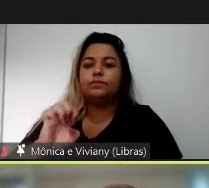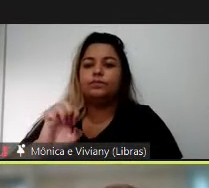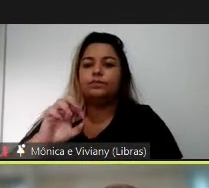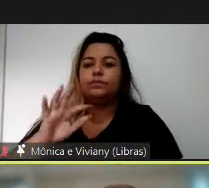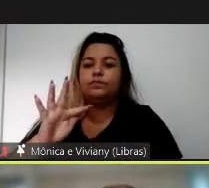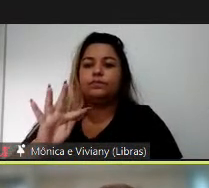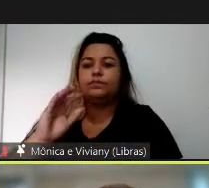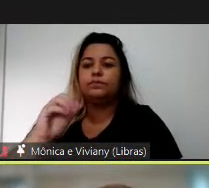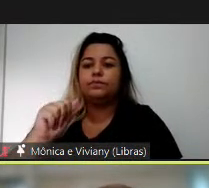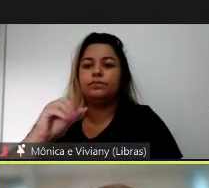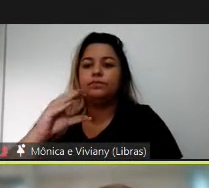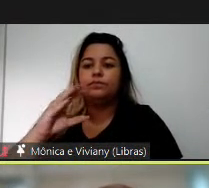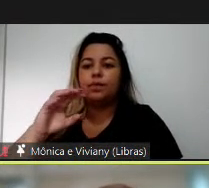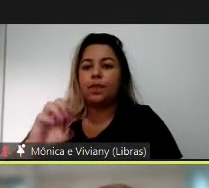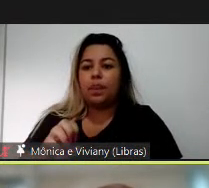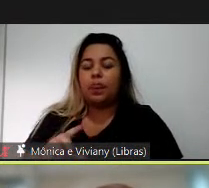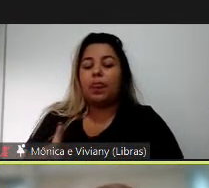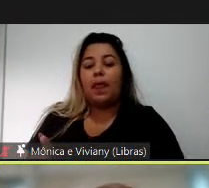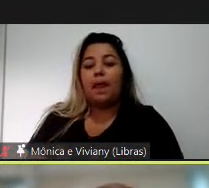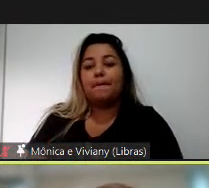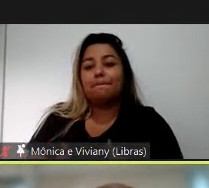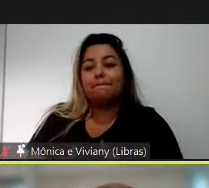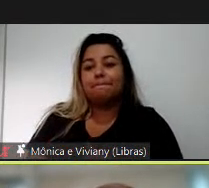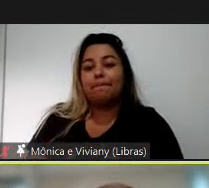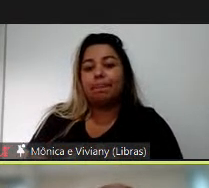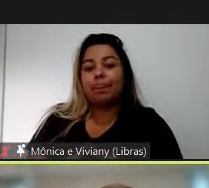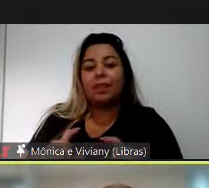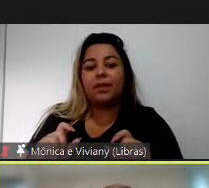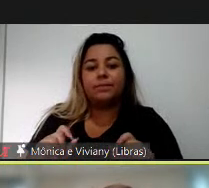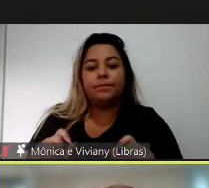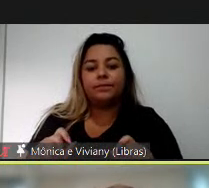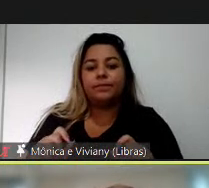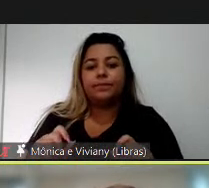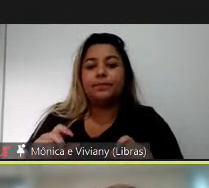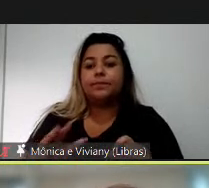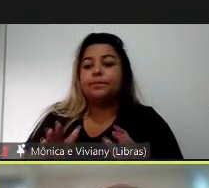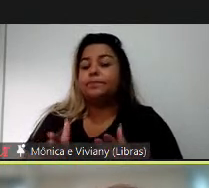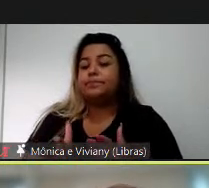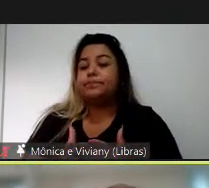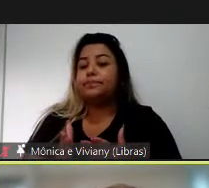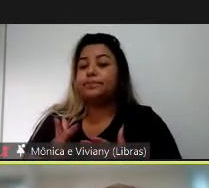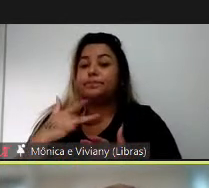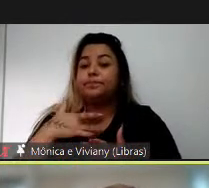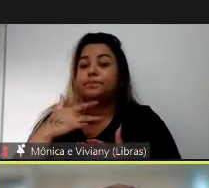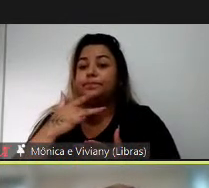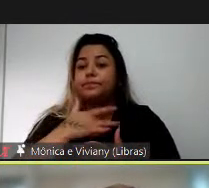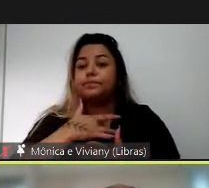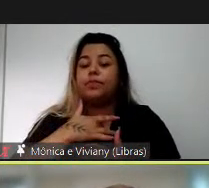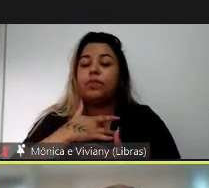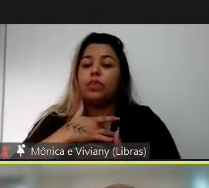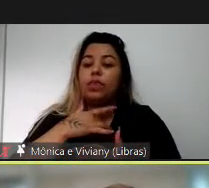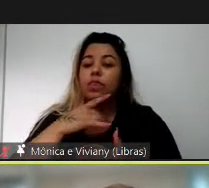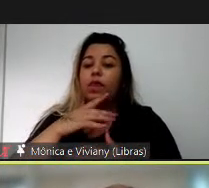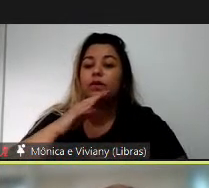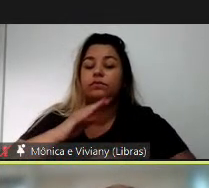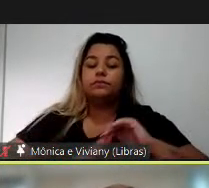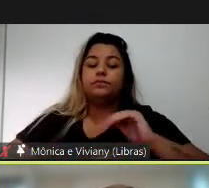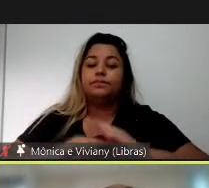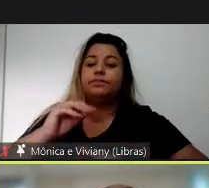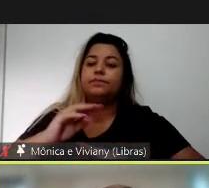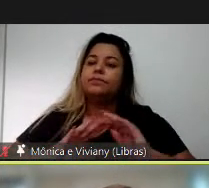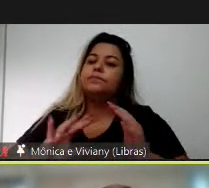Renata said that we have a system for primary attention that is in most basic units of health. And once